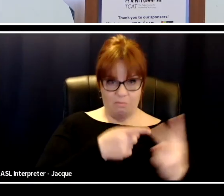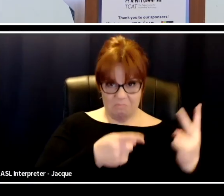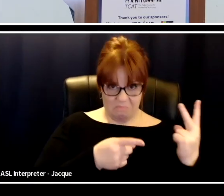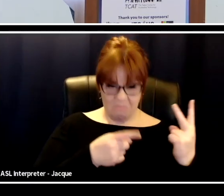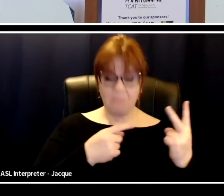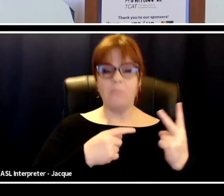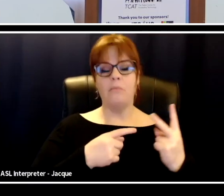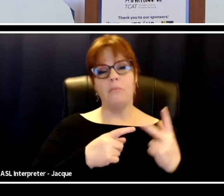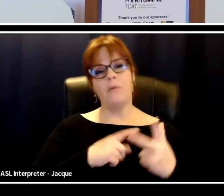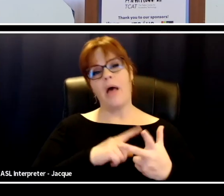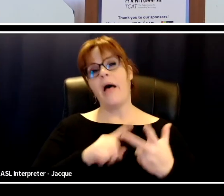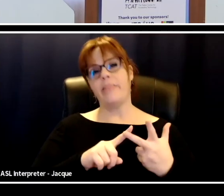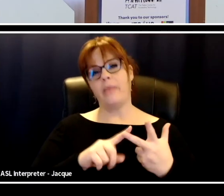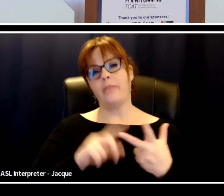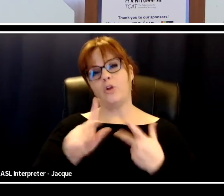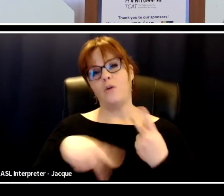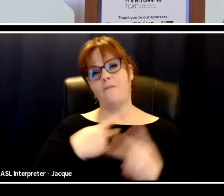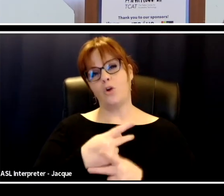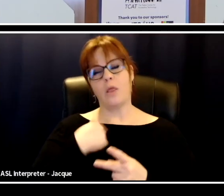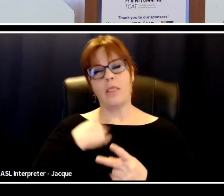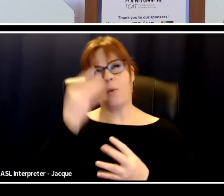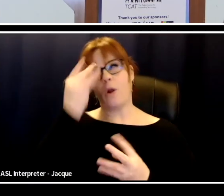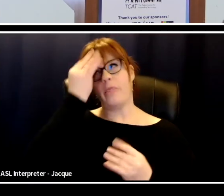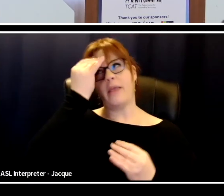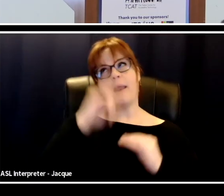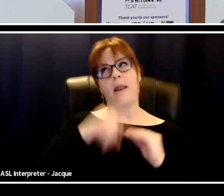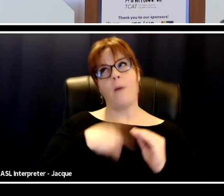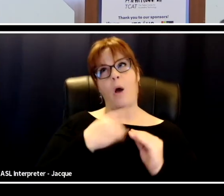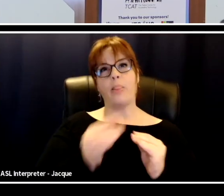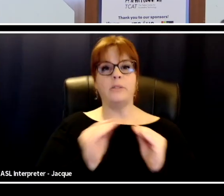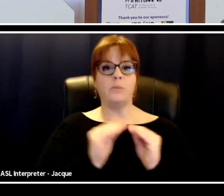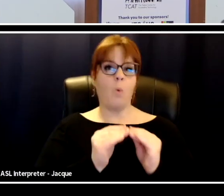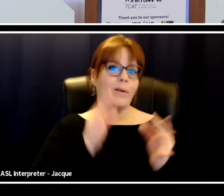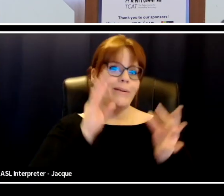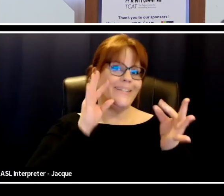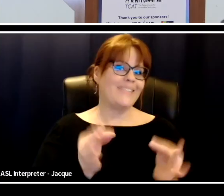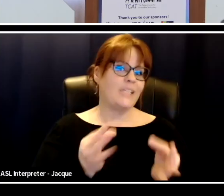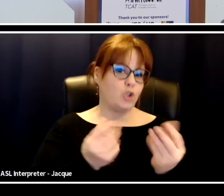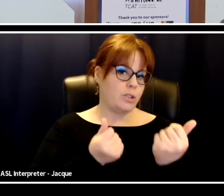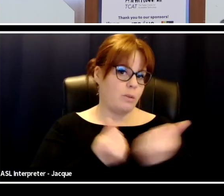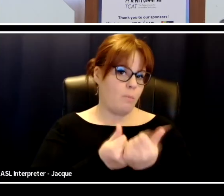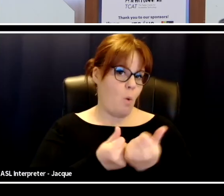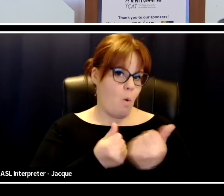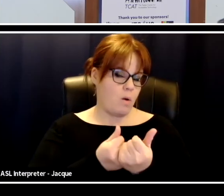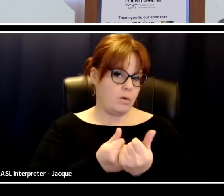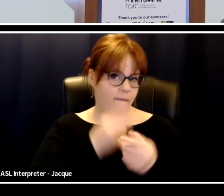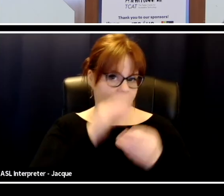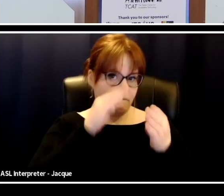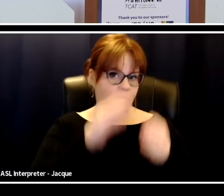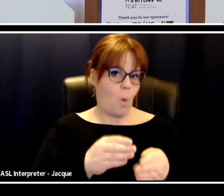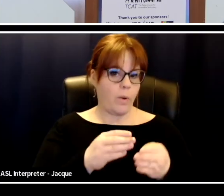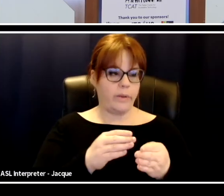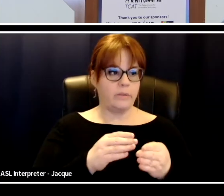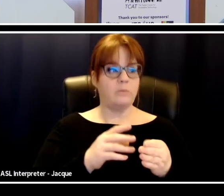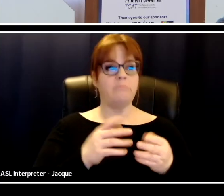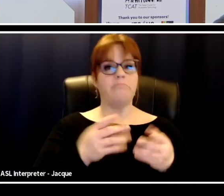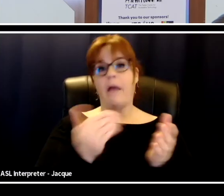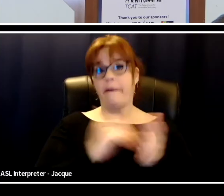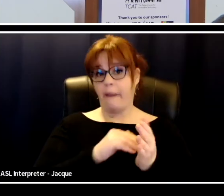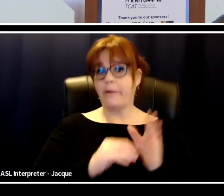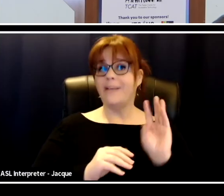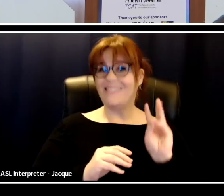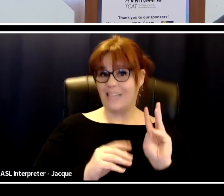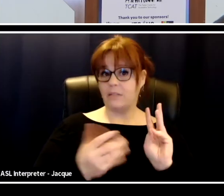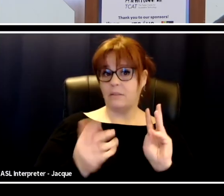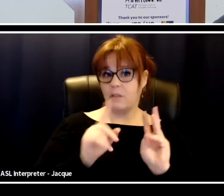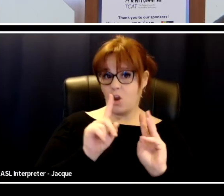also a version that we're thinking about that's more kind of, you know, decision support oriented, where there are these, you know, 6 questions. Maybe those 6